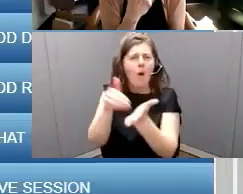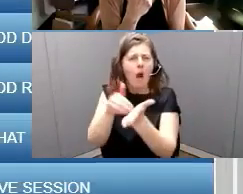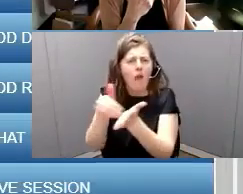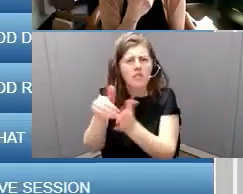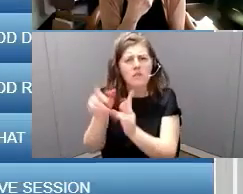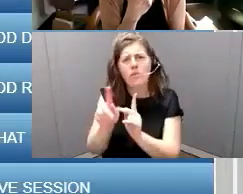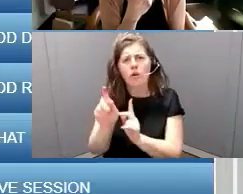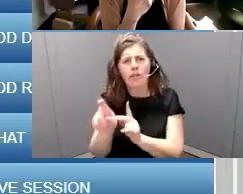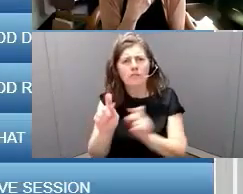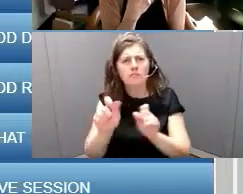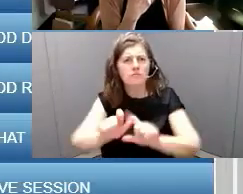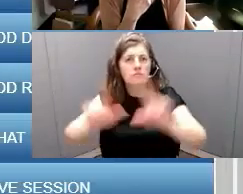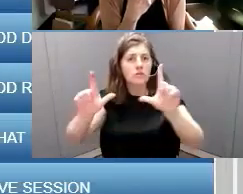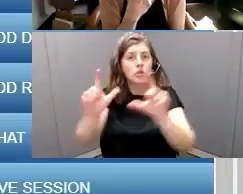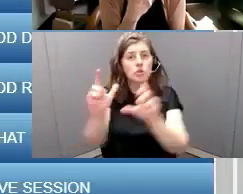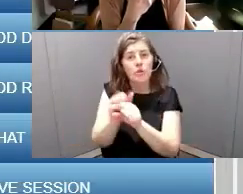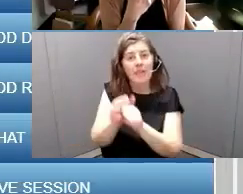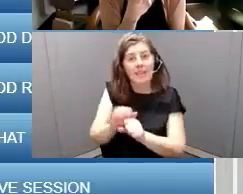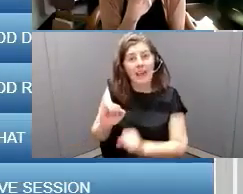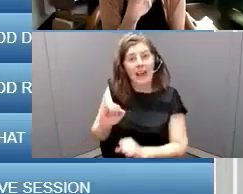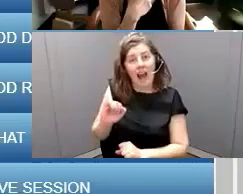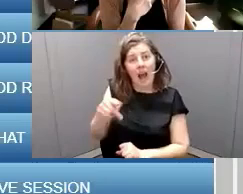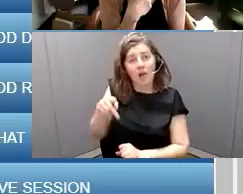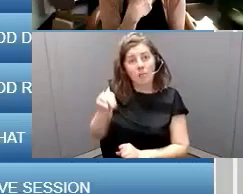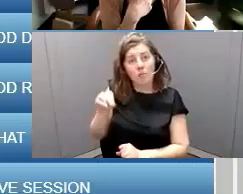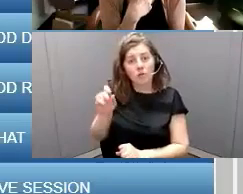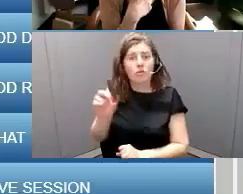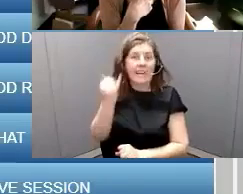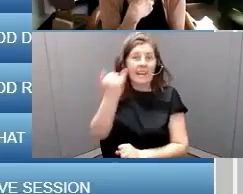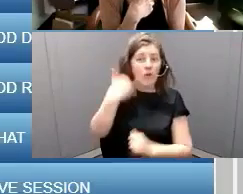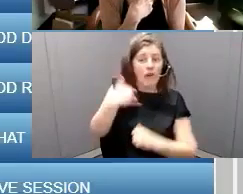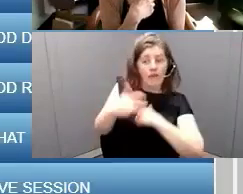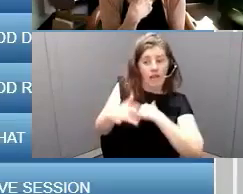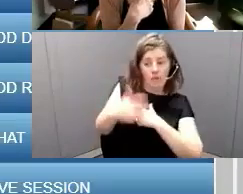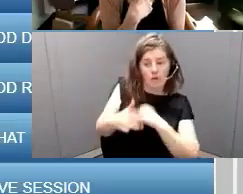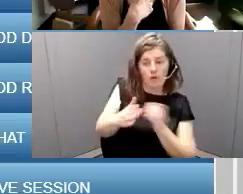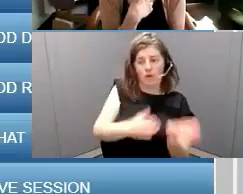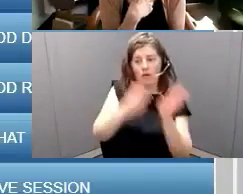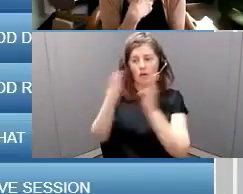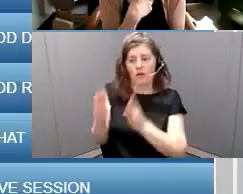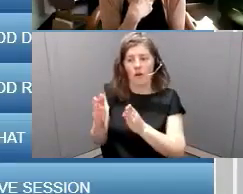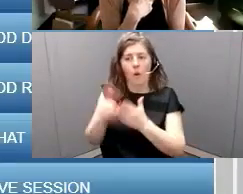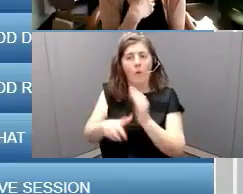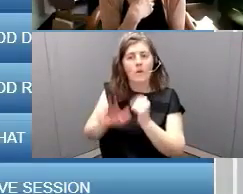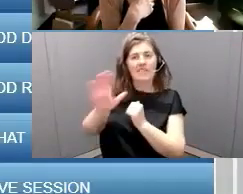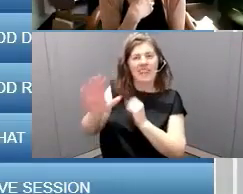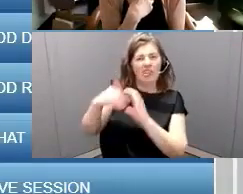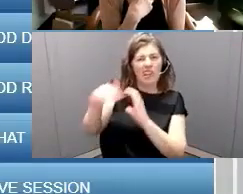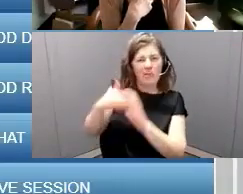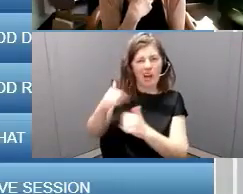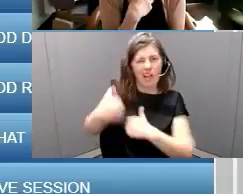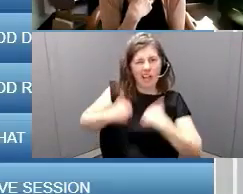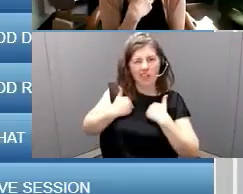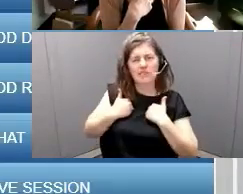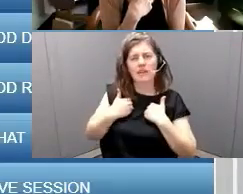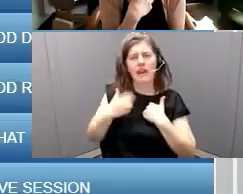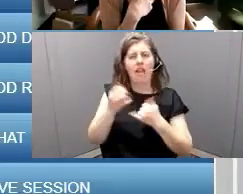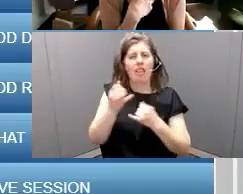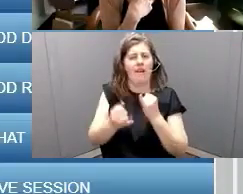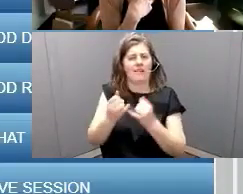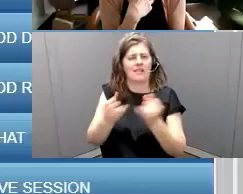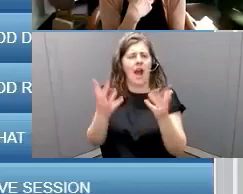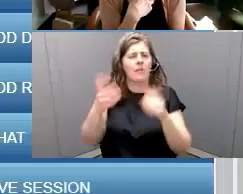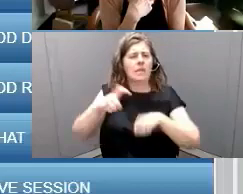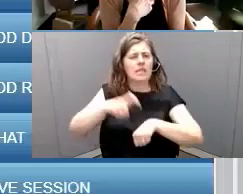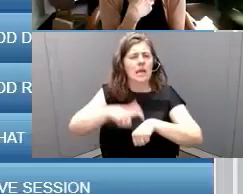people clicked on Get iPoster, if applicable, and what was their email address. And lastly, how many